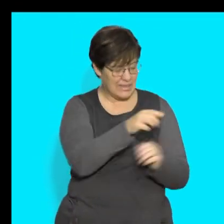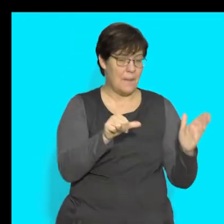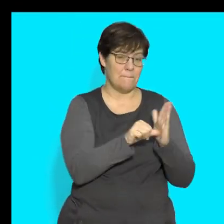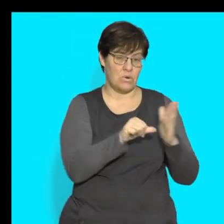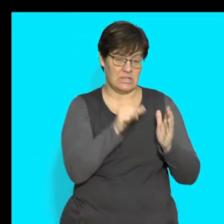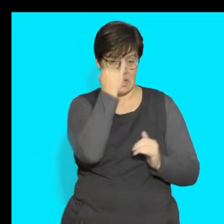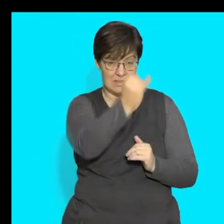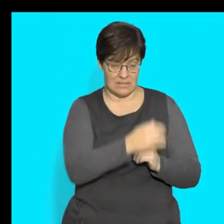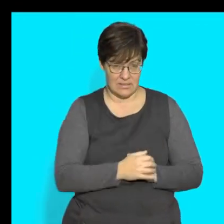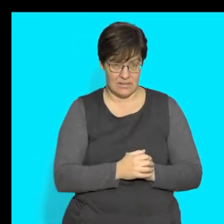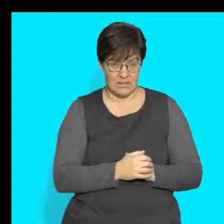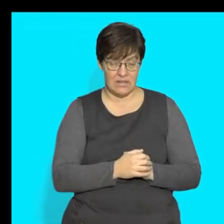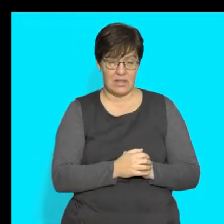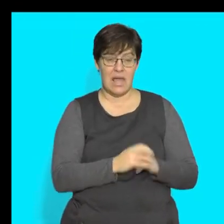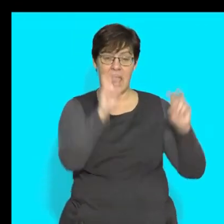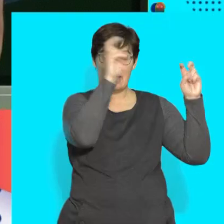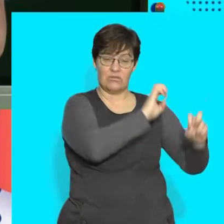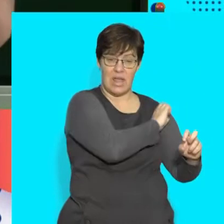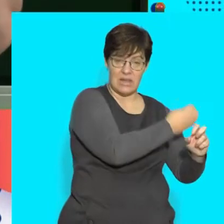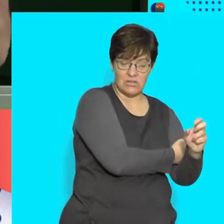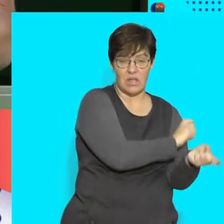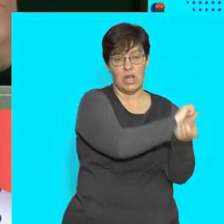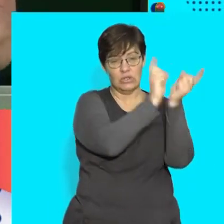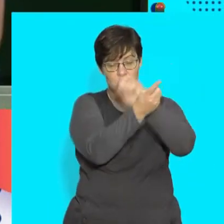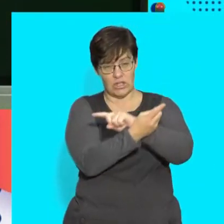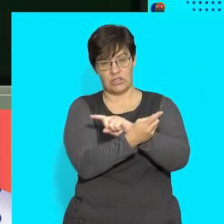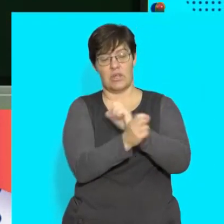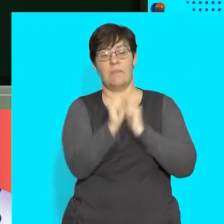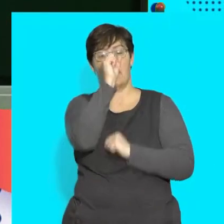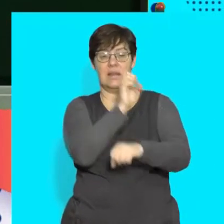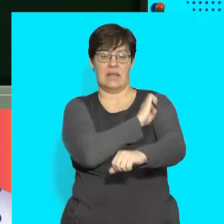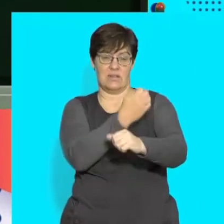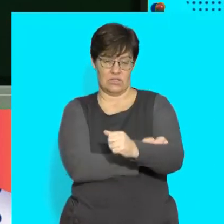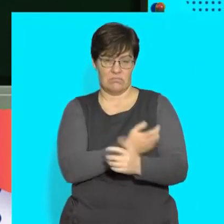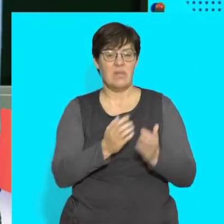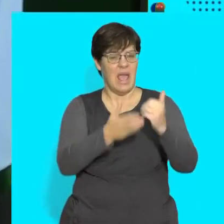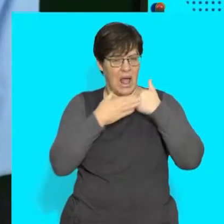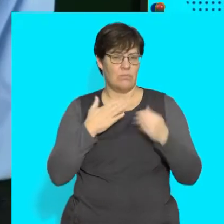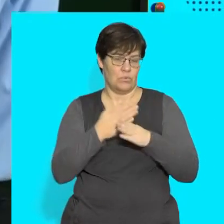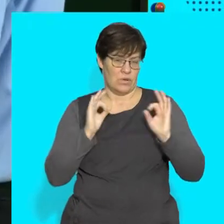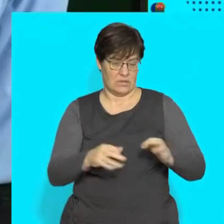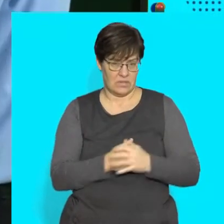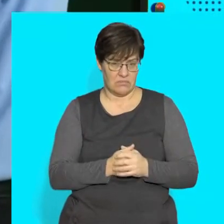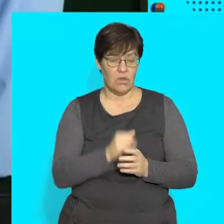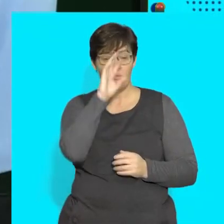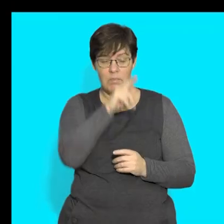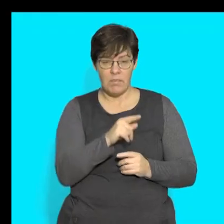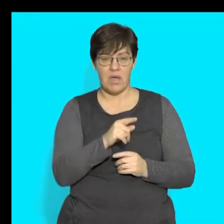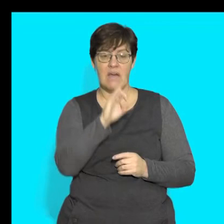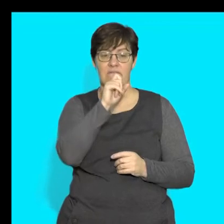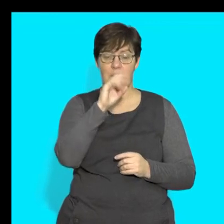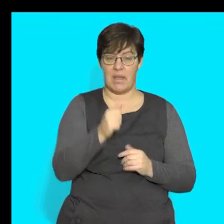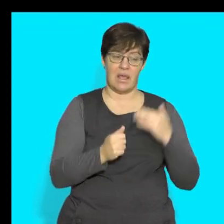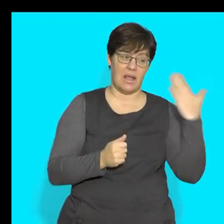mechanical energy. That is the critical idea. Electrical energy into mechanical energy helps us do work.